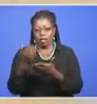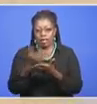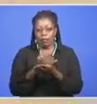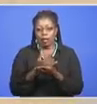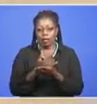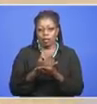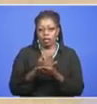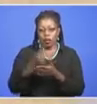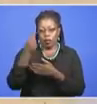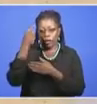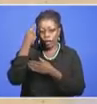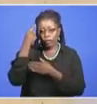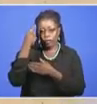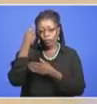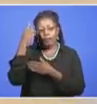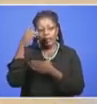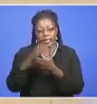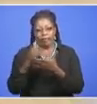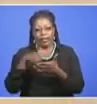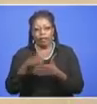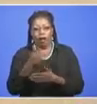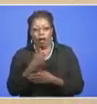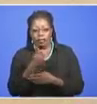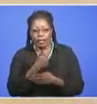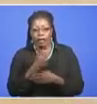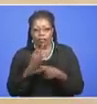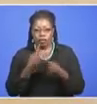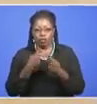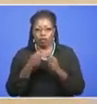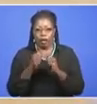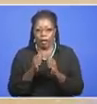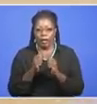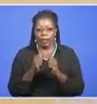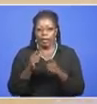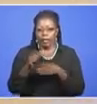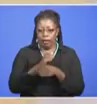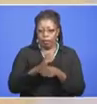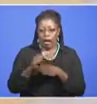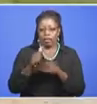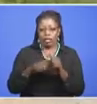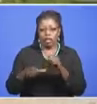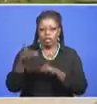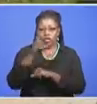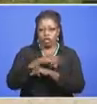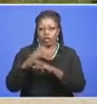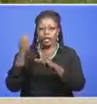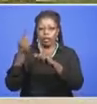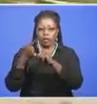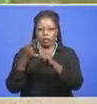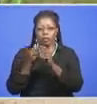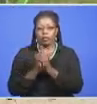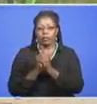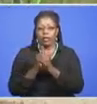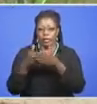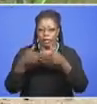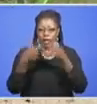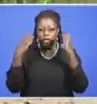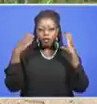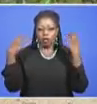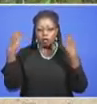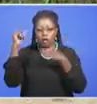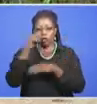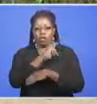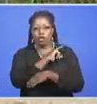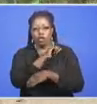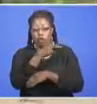know, some of us believe in ourselves. We try hard. practice every day to achieve our goals. Head coach Greg Burris Jr. likes